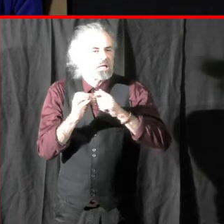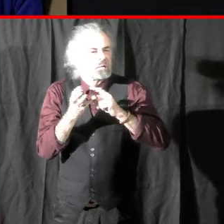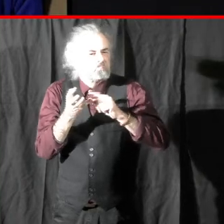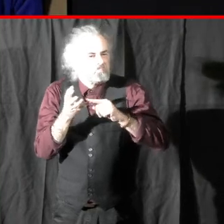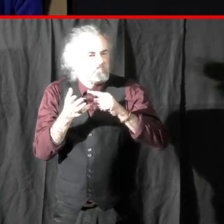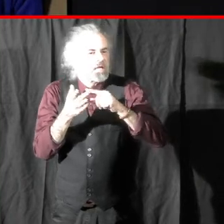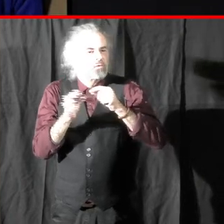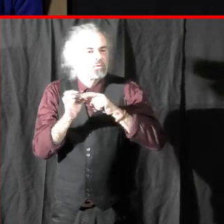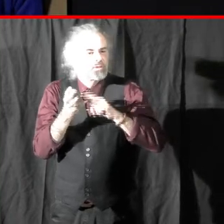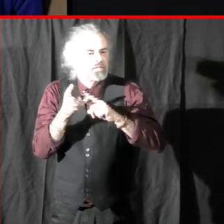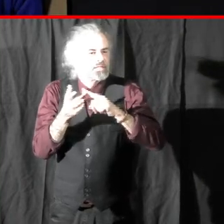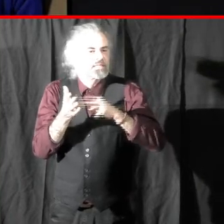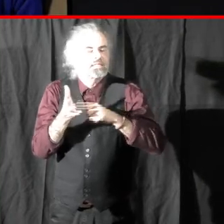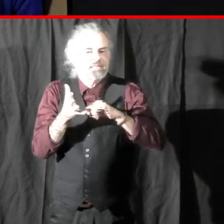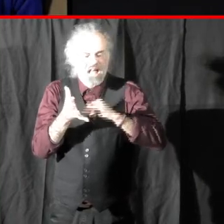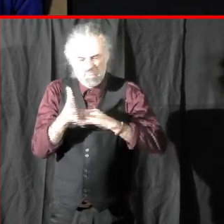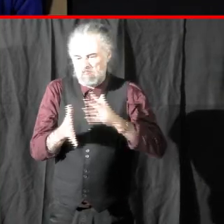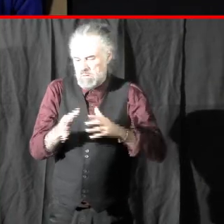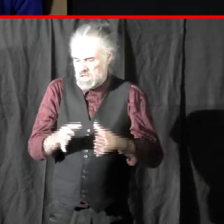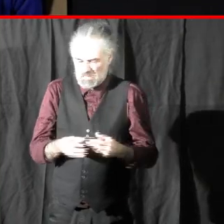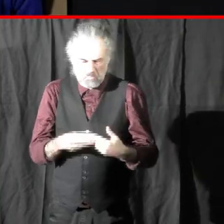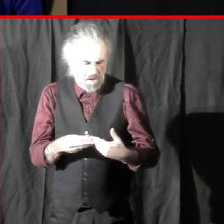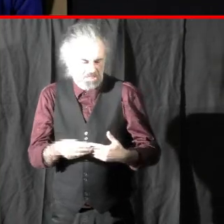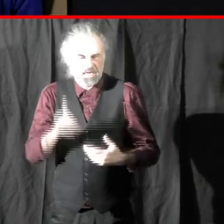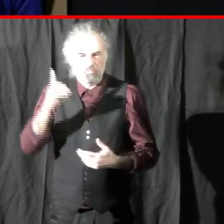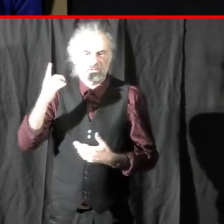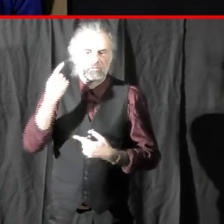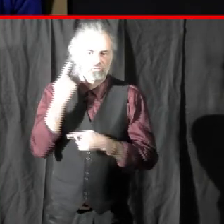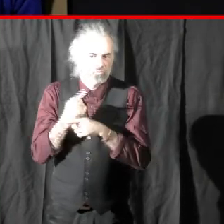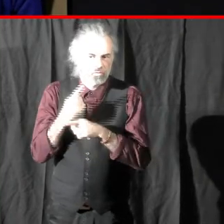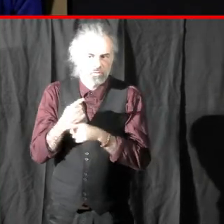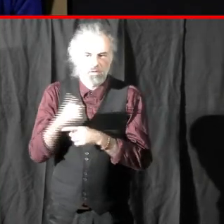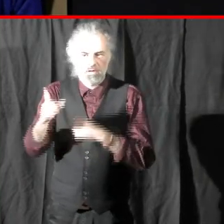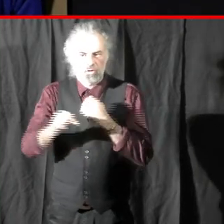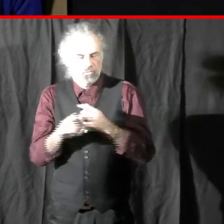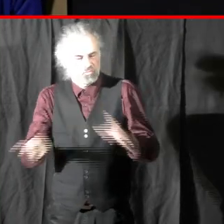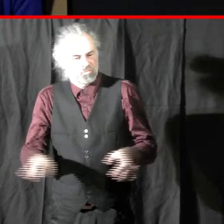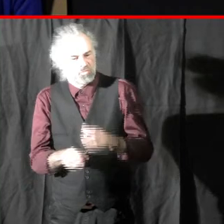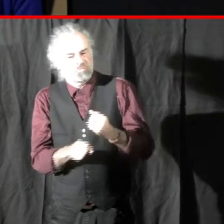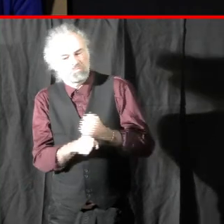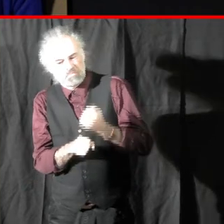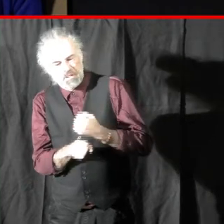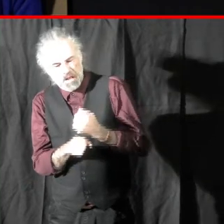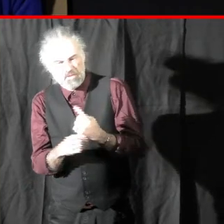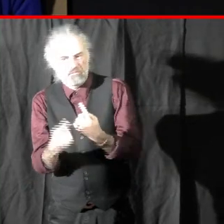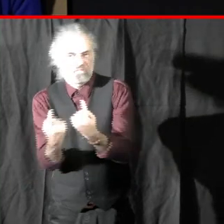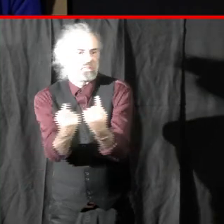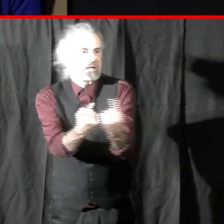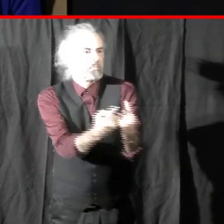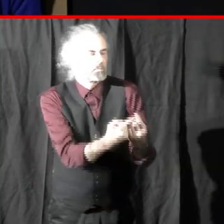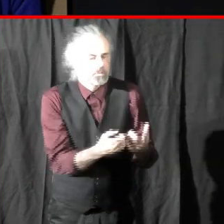about. So they're produced in, or they're used in the manufacture of thingamabobs.